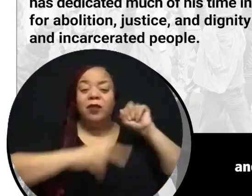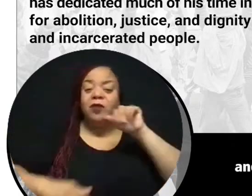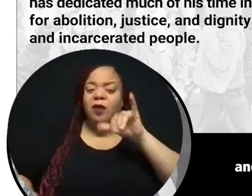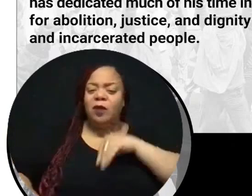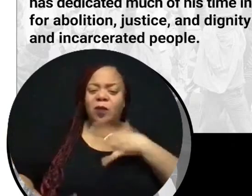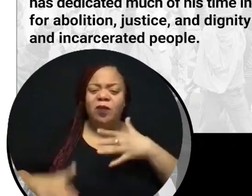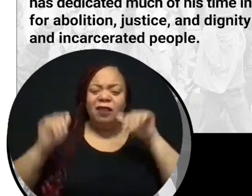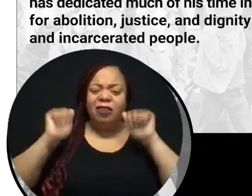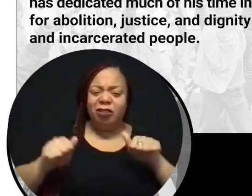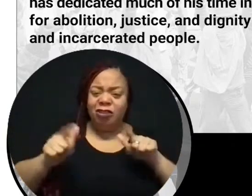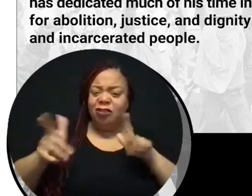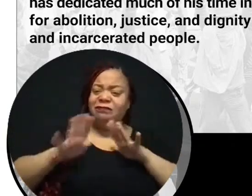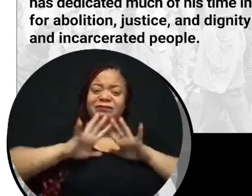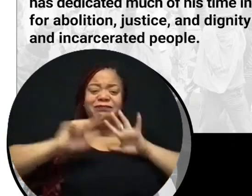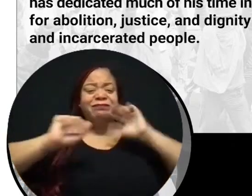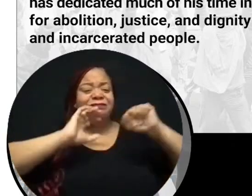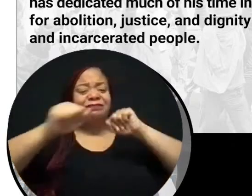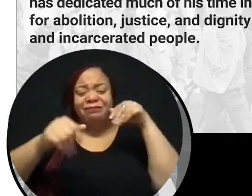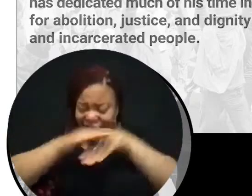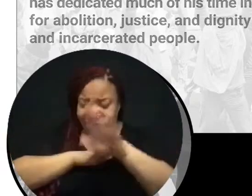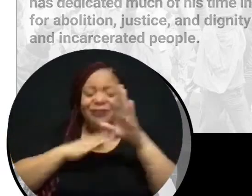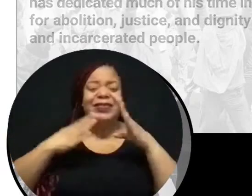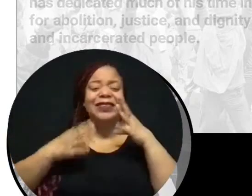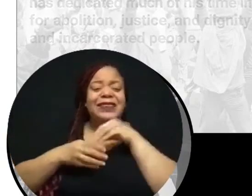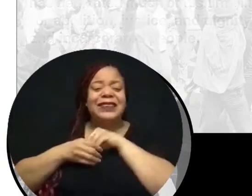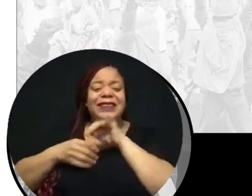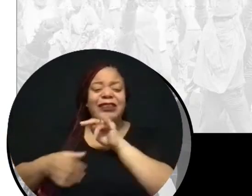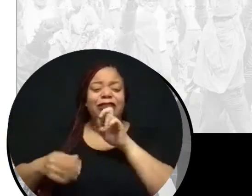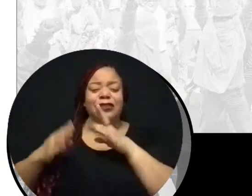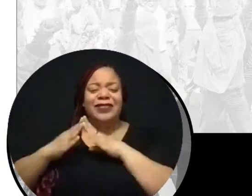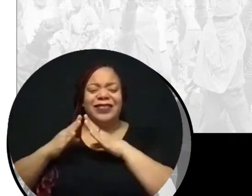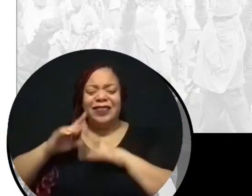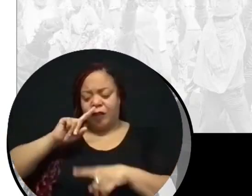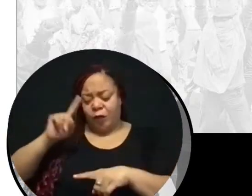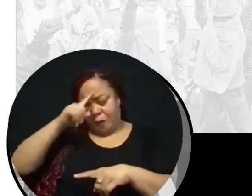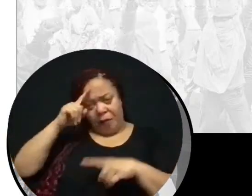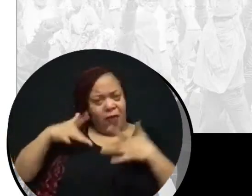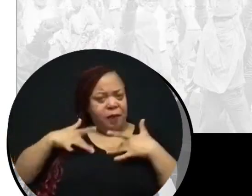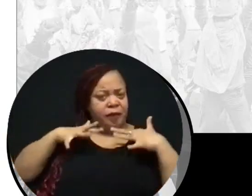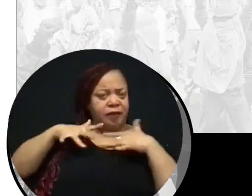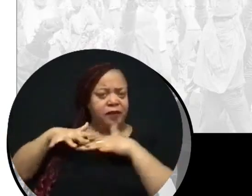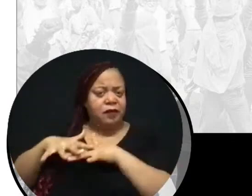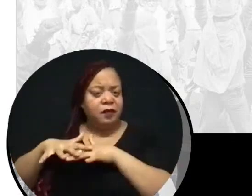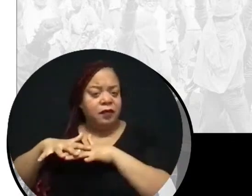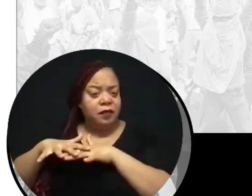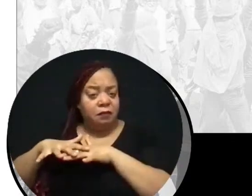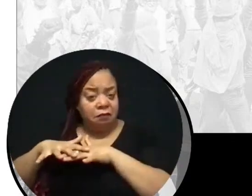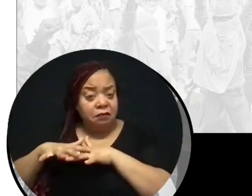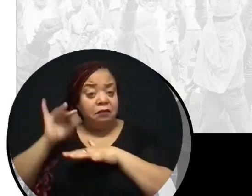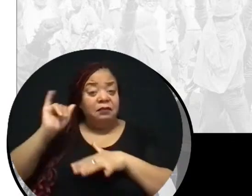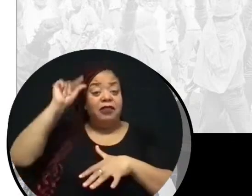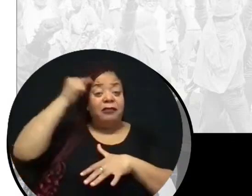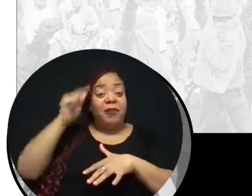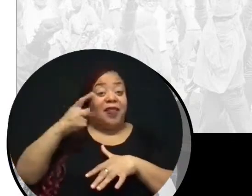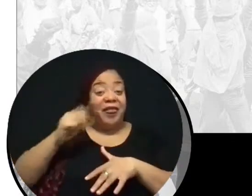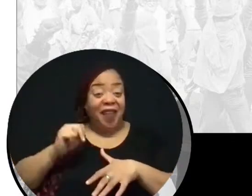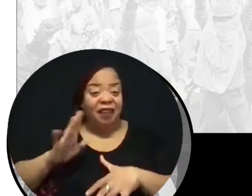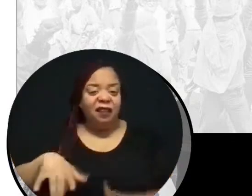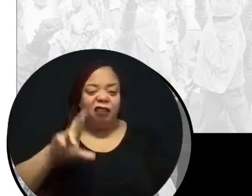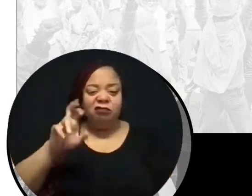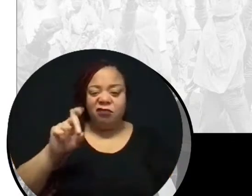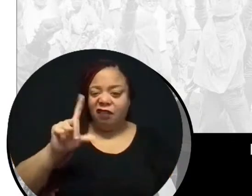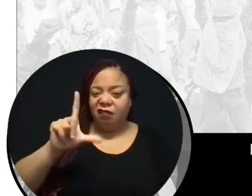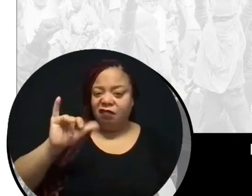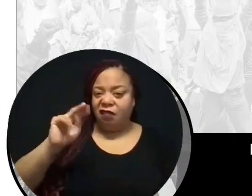our ghettos. This race-based political economic move or political